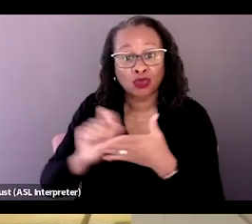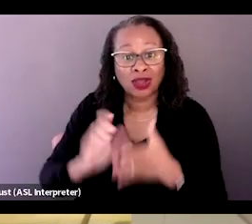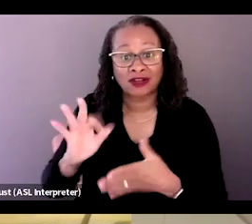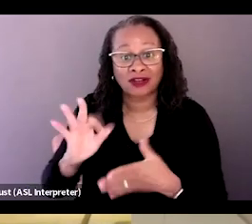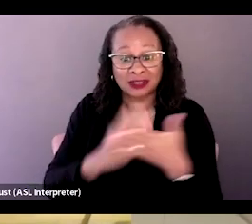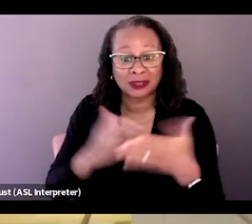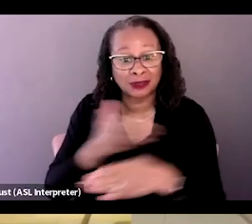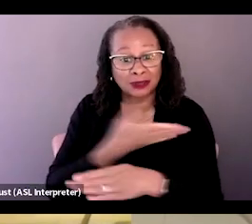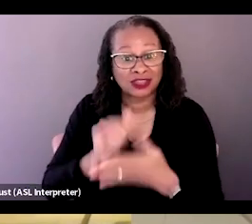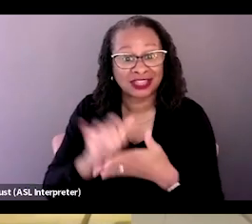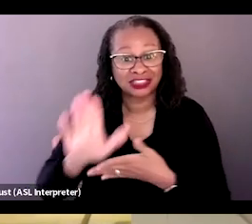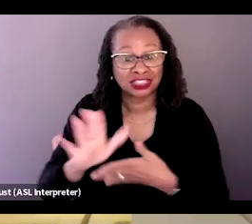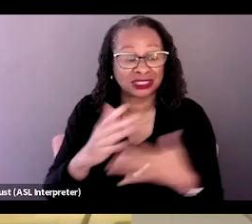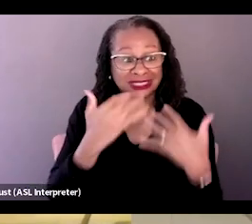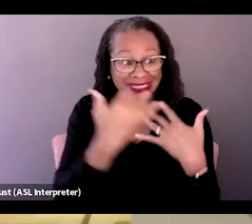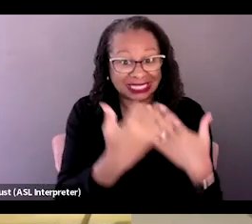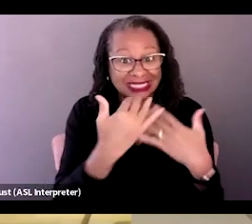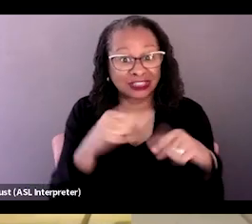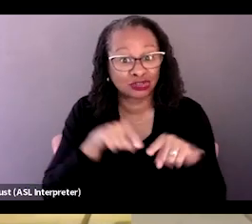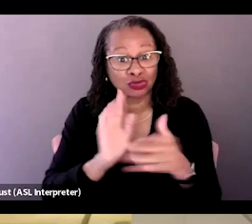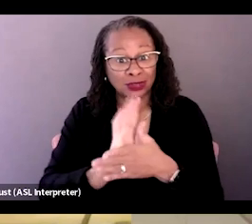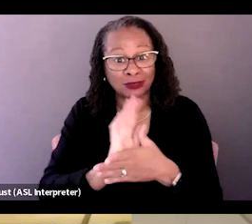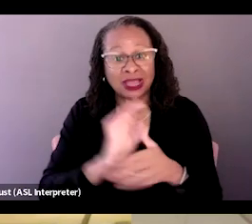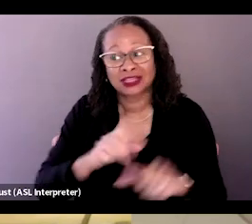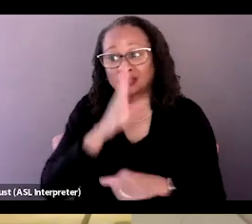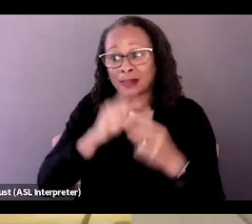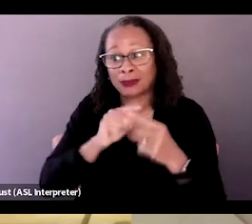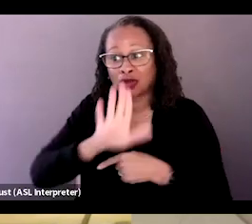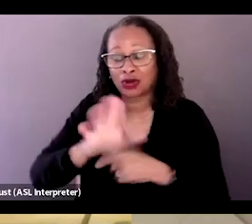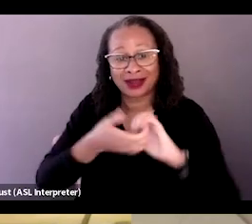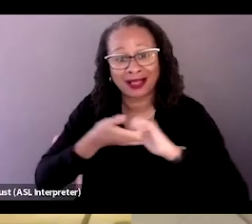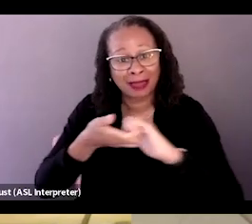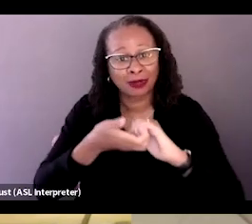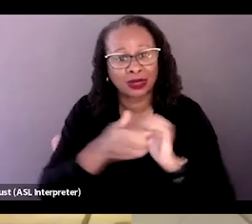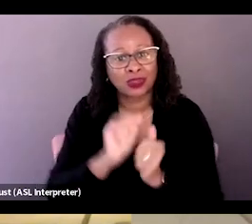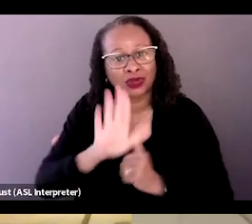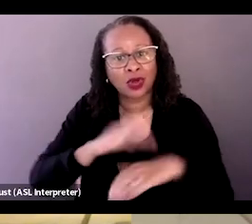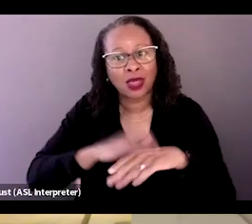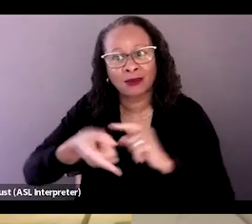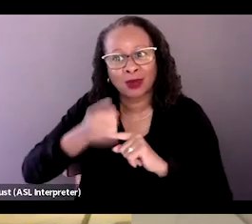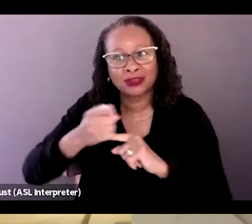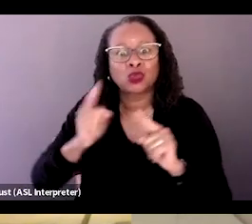songs that she's singing in the movie. Can you talk about her and collaborating with her on those moments?